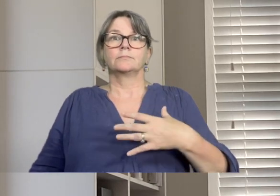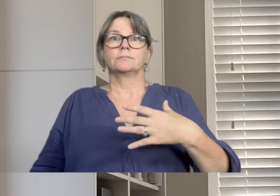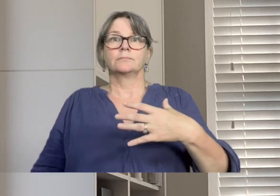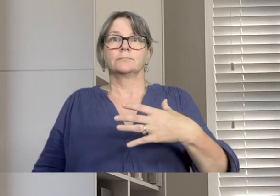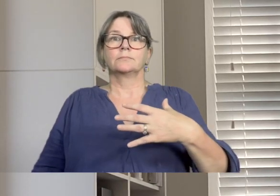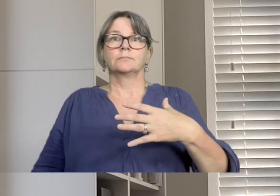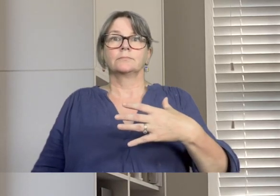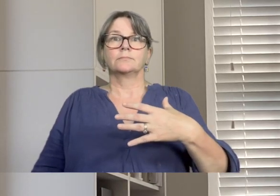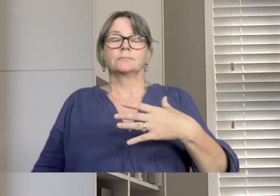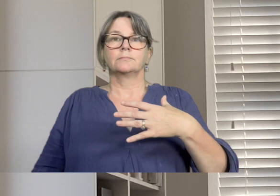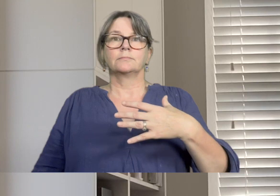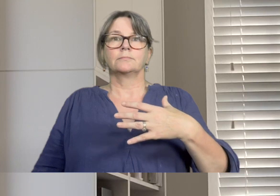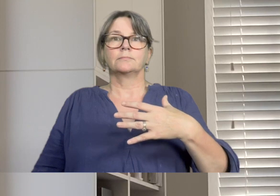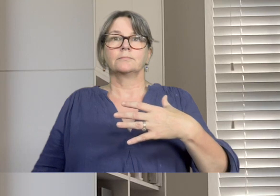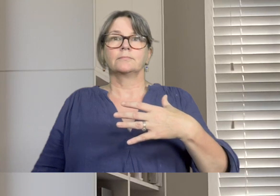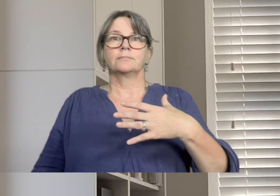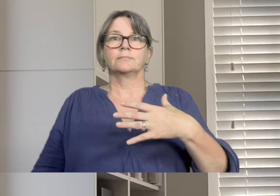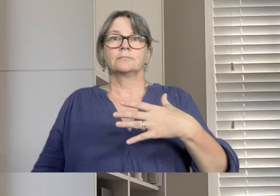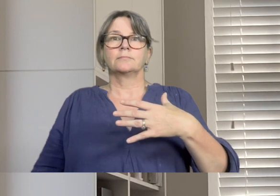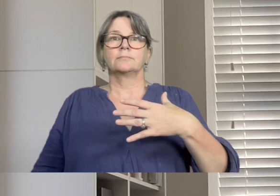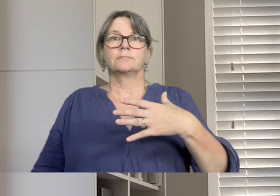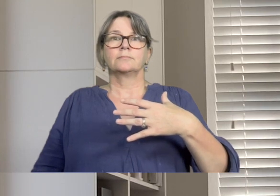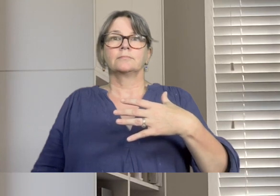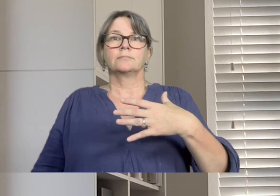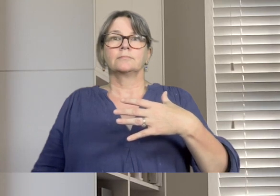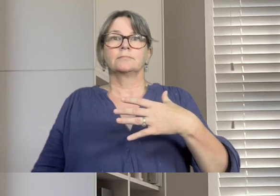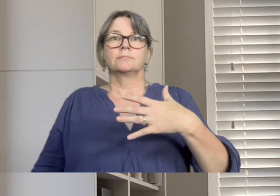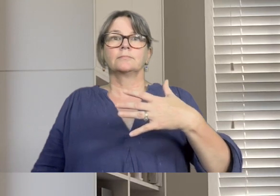long. As we breathe out, just the chest